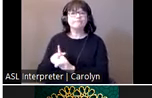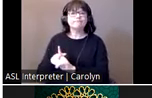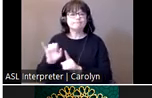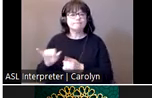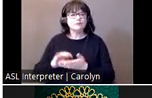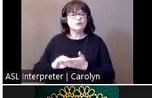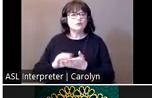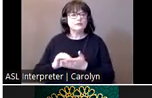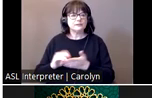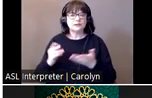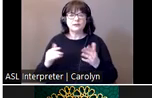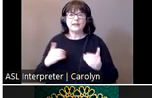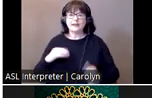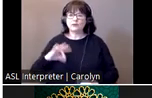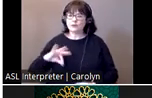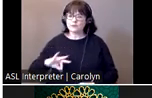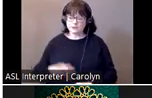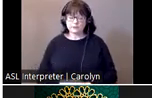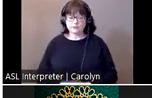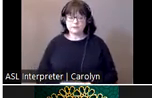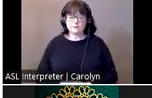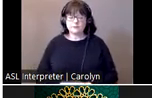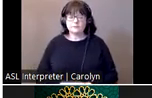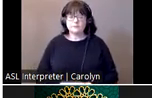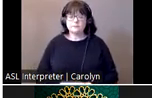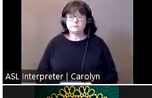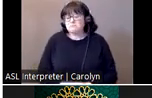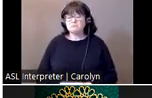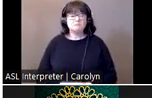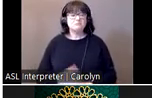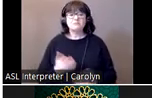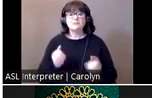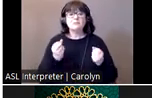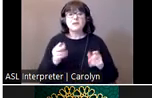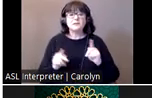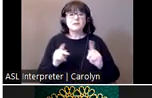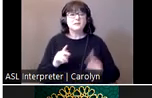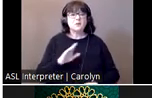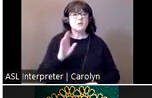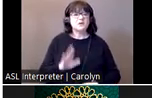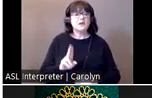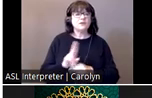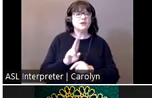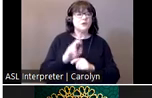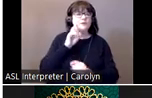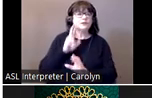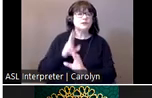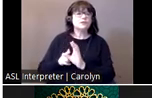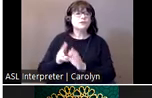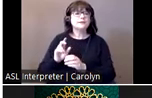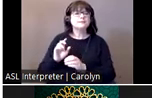learning. Some, you know, many may never use it for that purpose, but it is a concept around micro-credentials